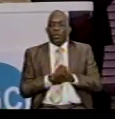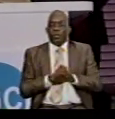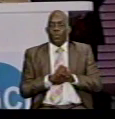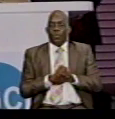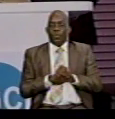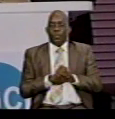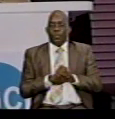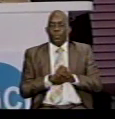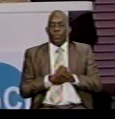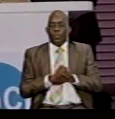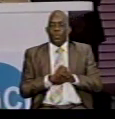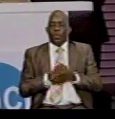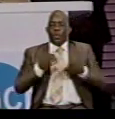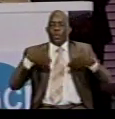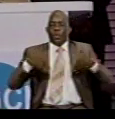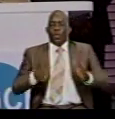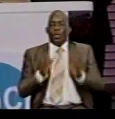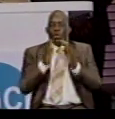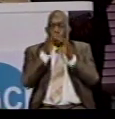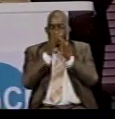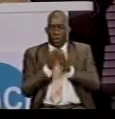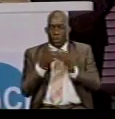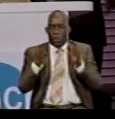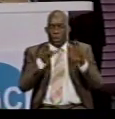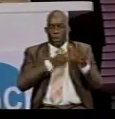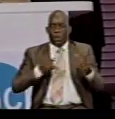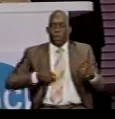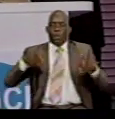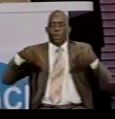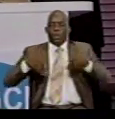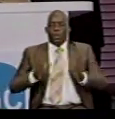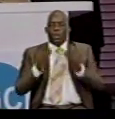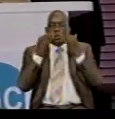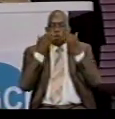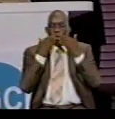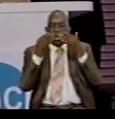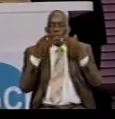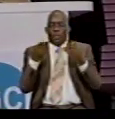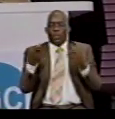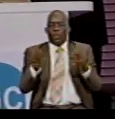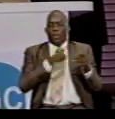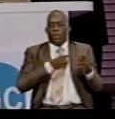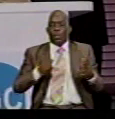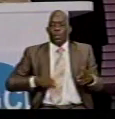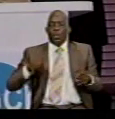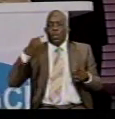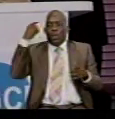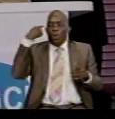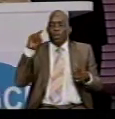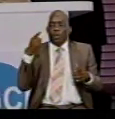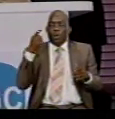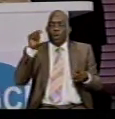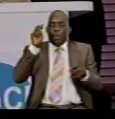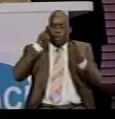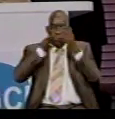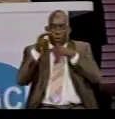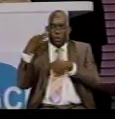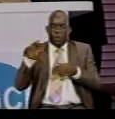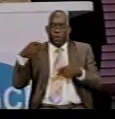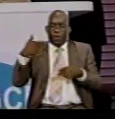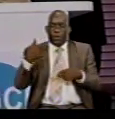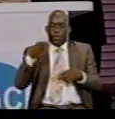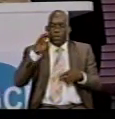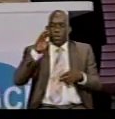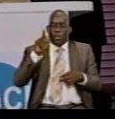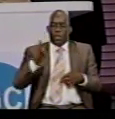inexprimables. Let's worship the Lord. Louons le Seigneur. Let's thank the Lord. Remercions le Seigneur. For sustaining the vision of GCK. Pour soutenir la